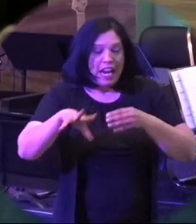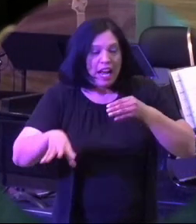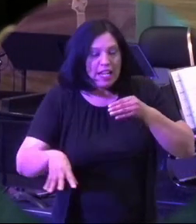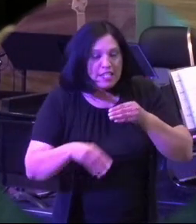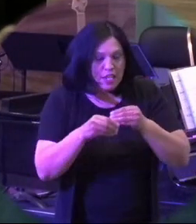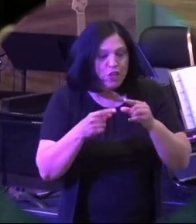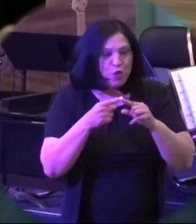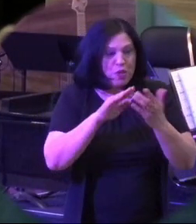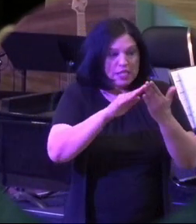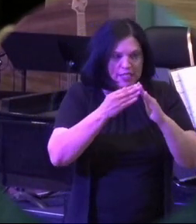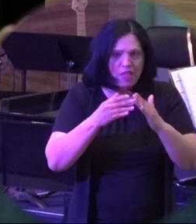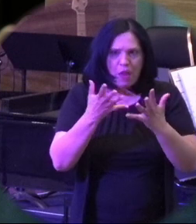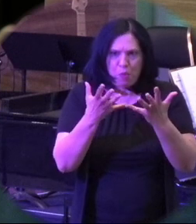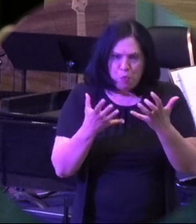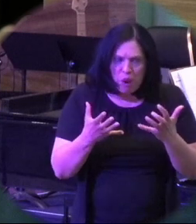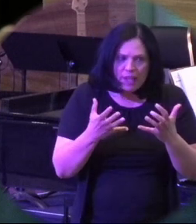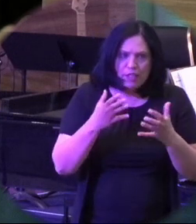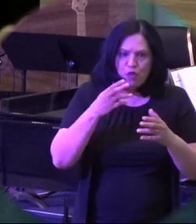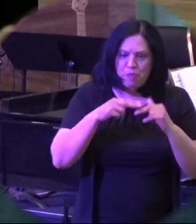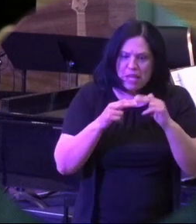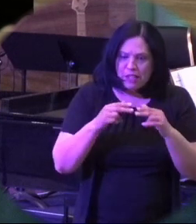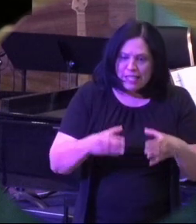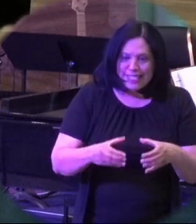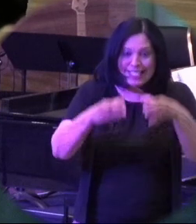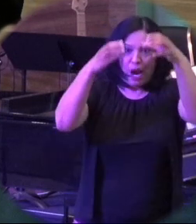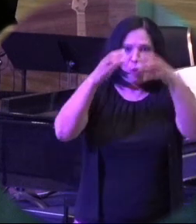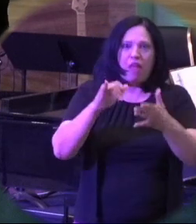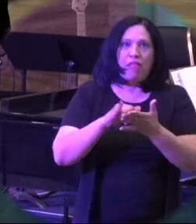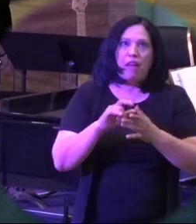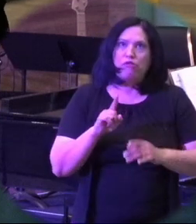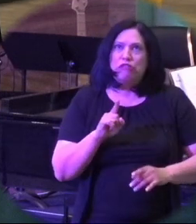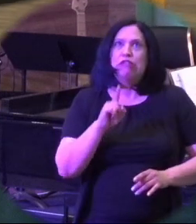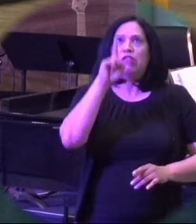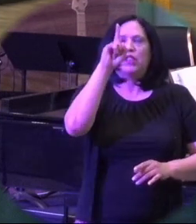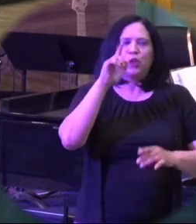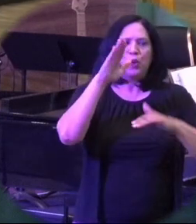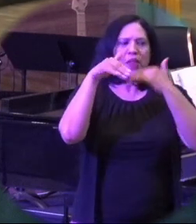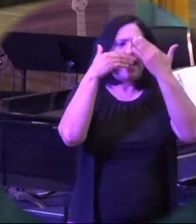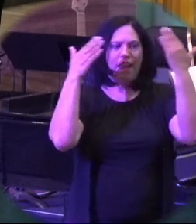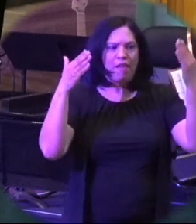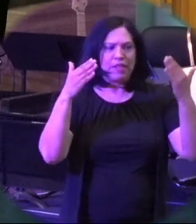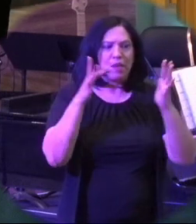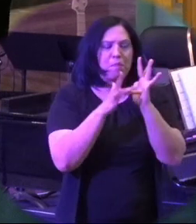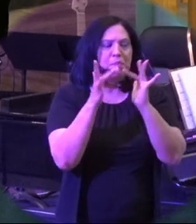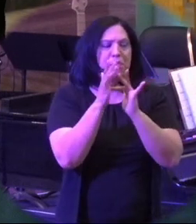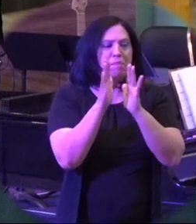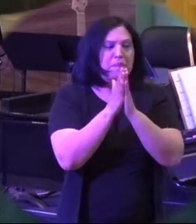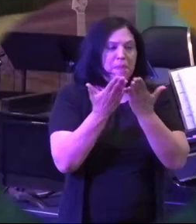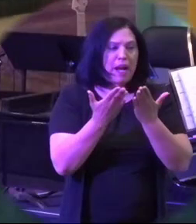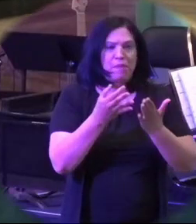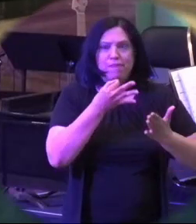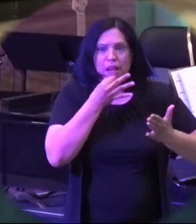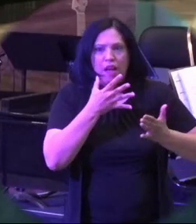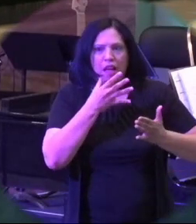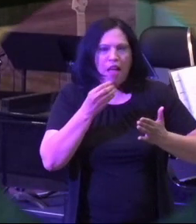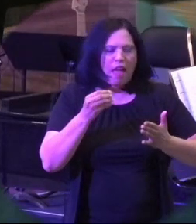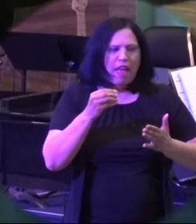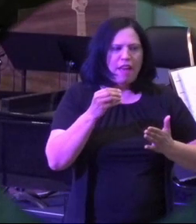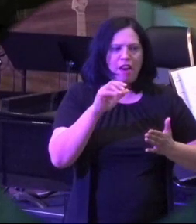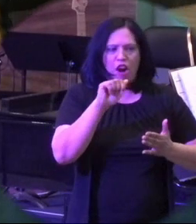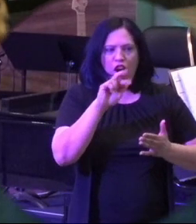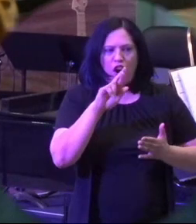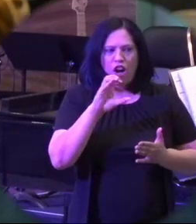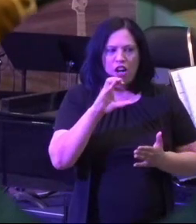build a tower that reaches to the heavens. Bible scholars and archaeologists are agreed that these buildings,